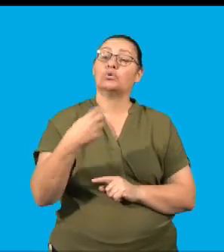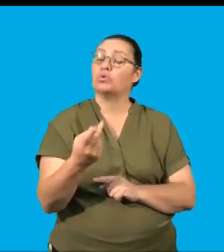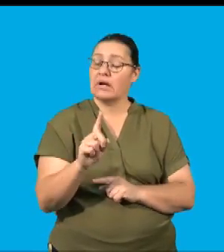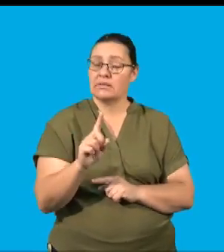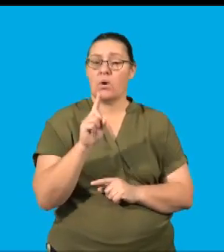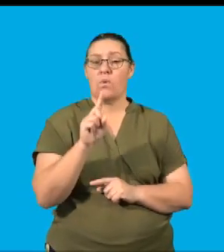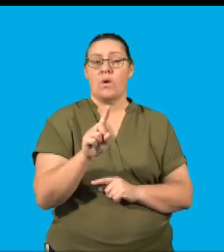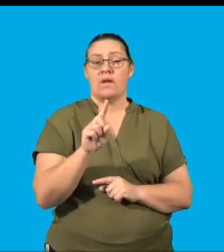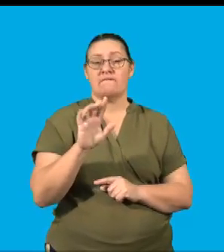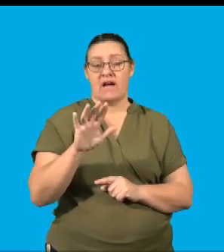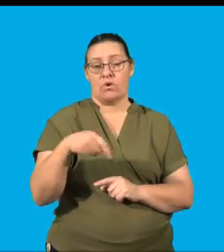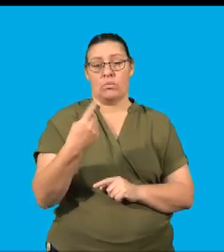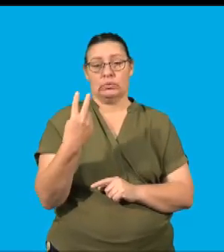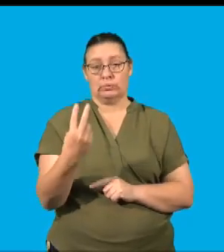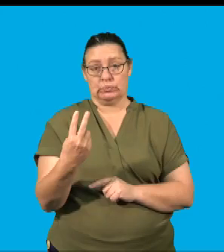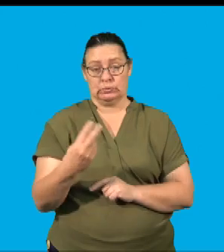data? It is